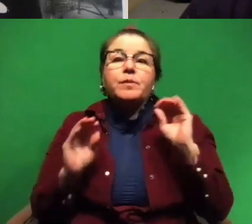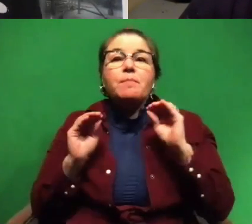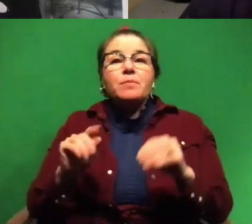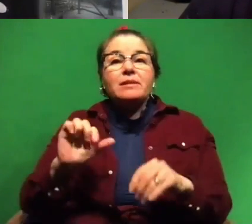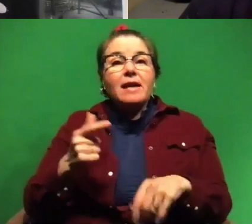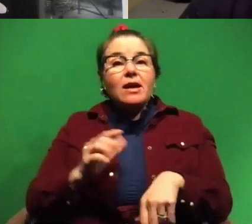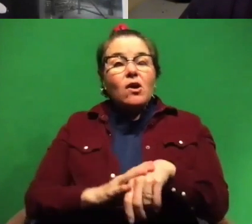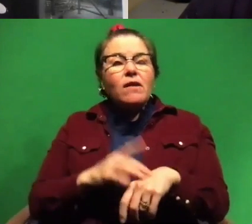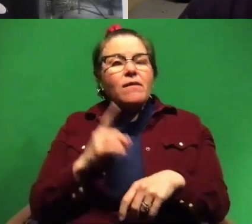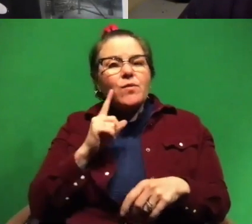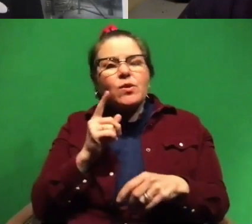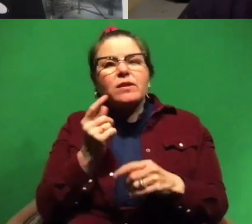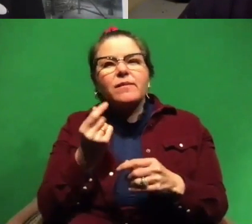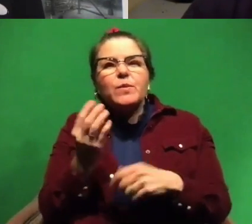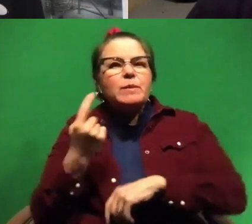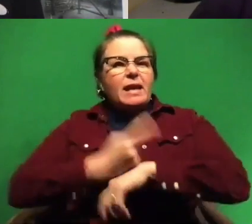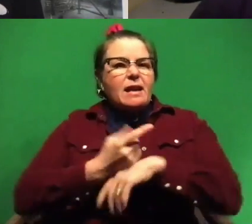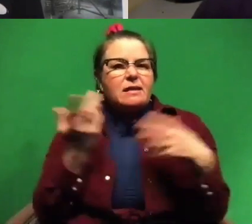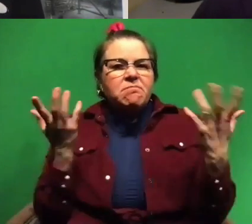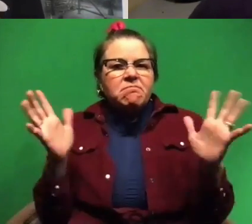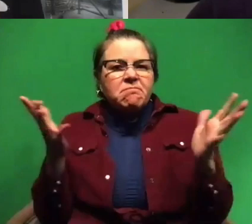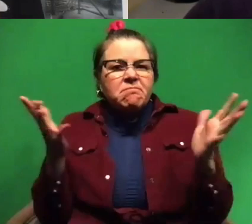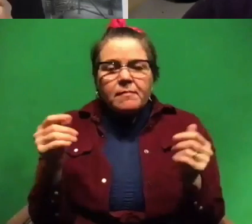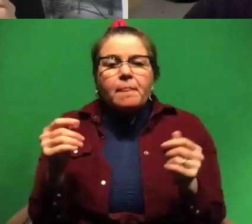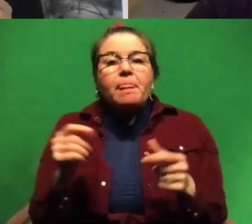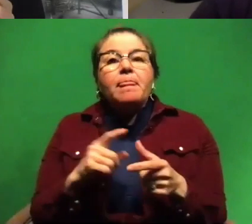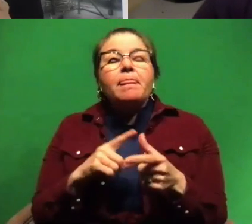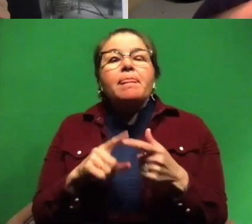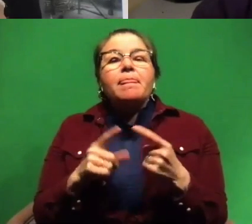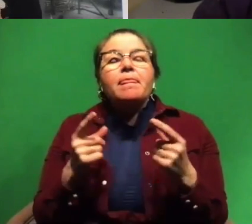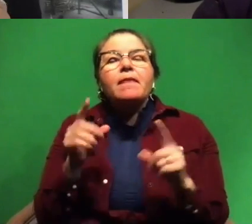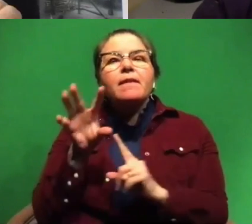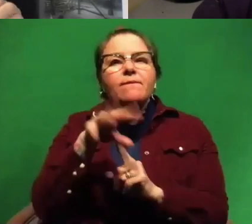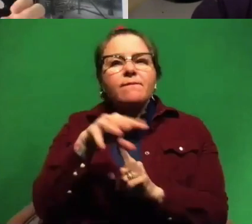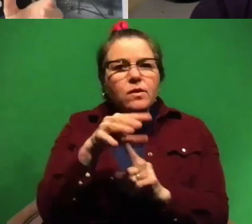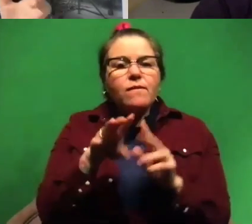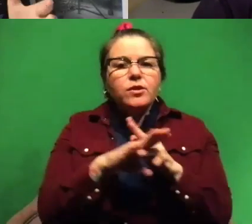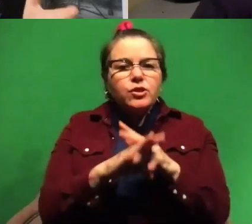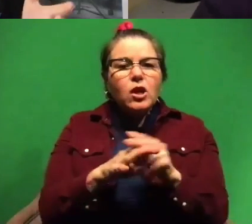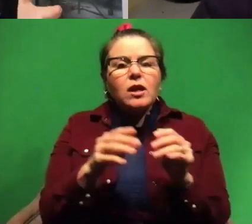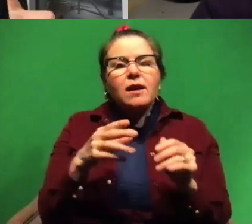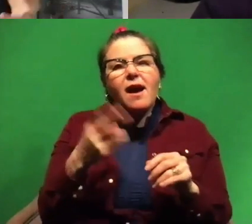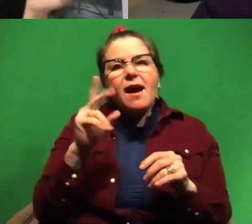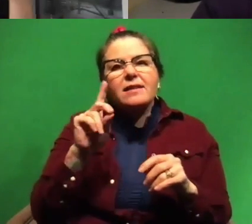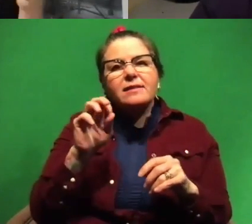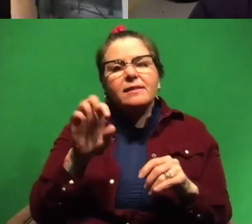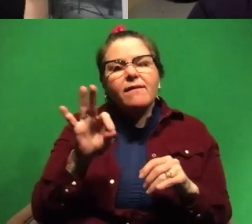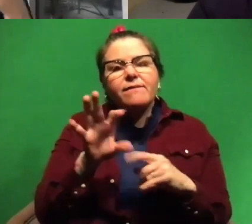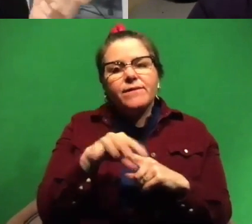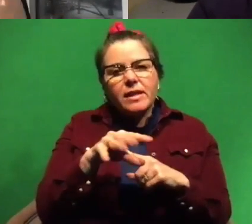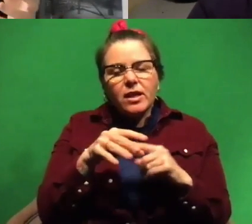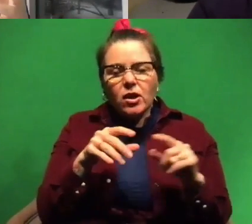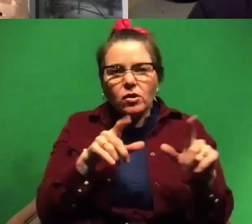for just a number of days, and then we take video of the sharks with high definition video footage,